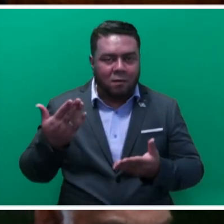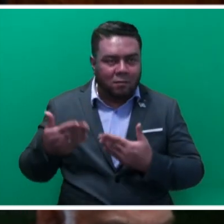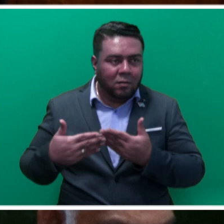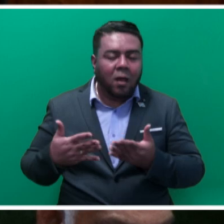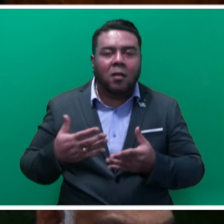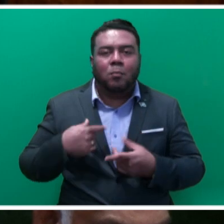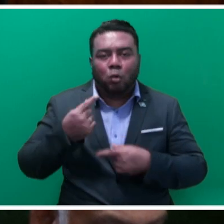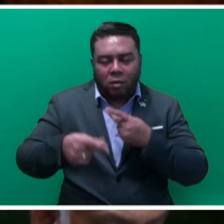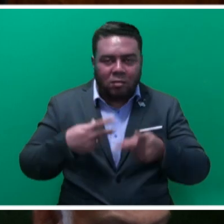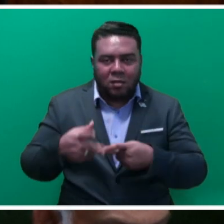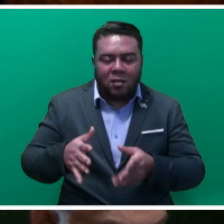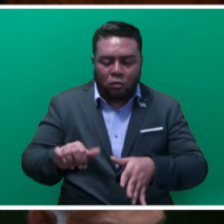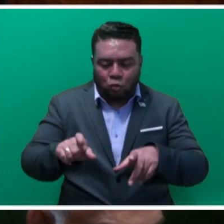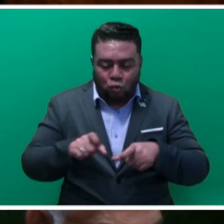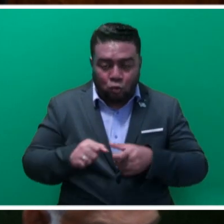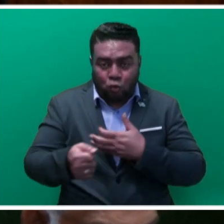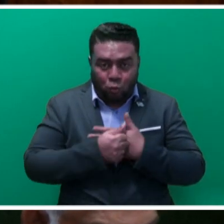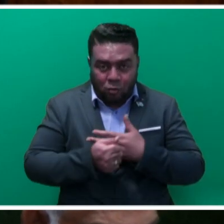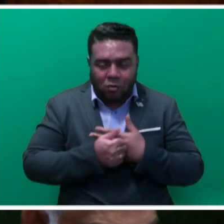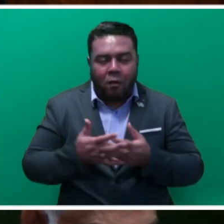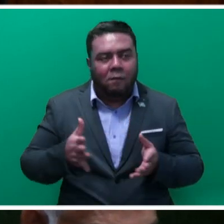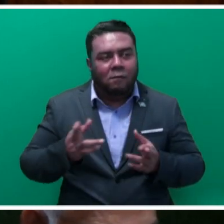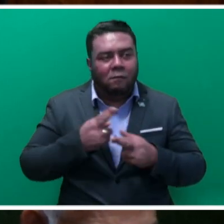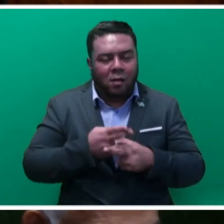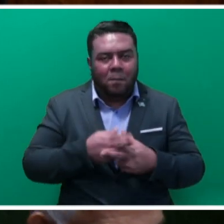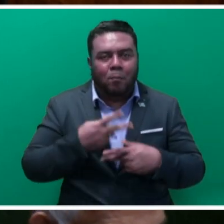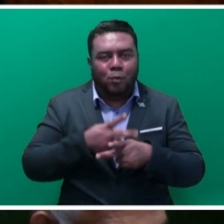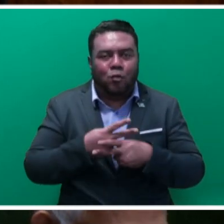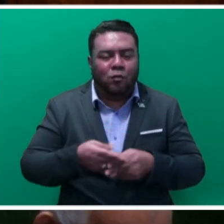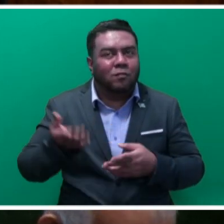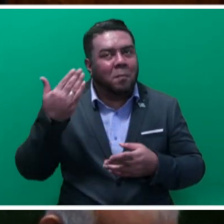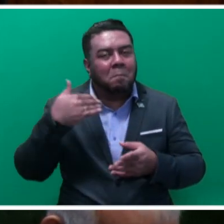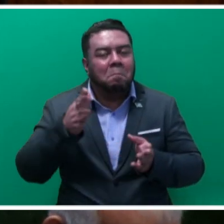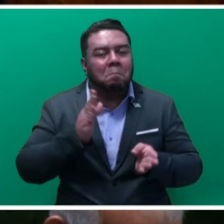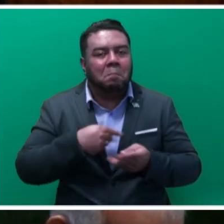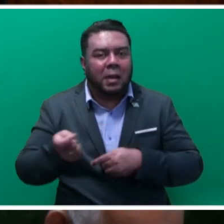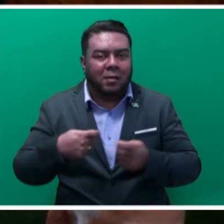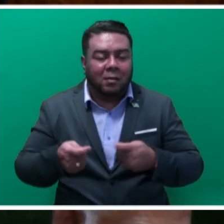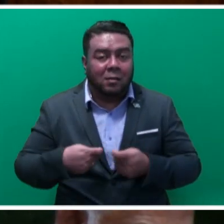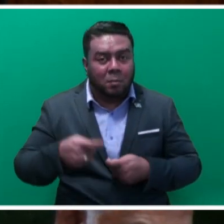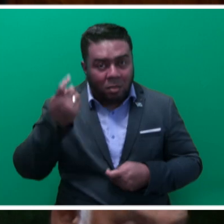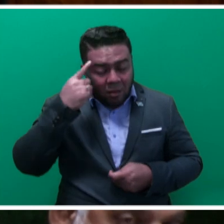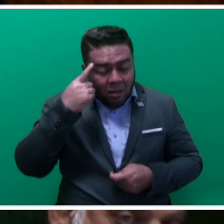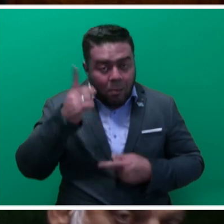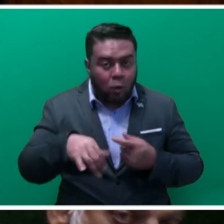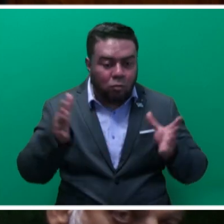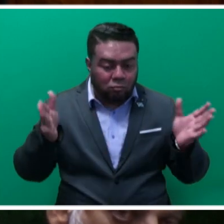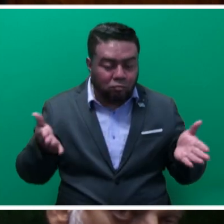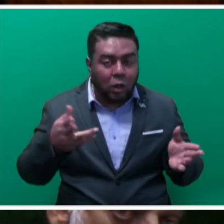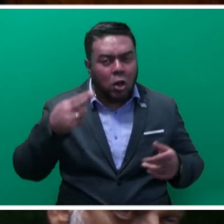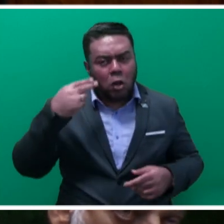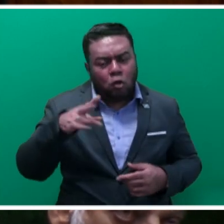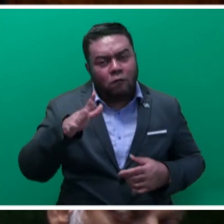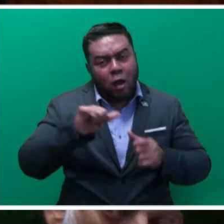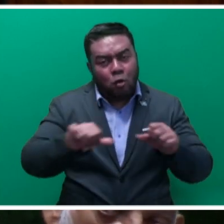storage of farm produce for the farmer markets. Madam Deputy Speaker, considering the characteristics and nature of